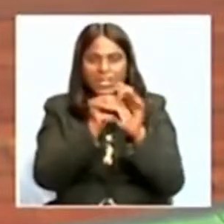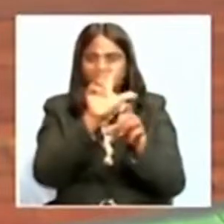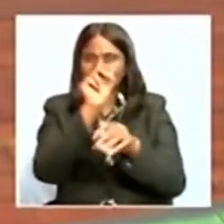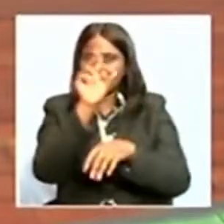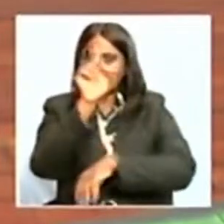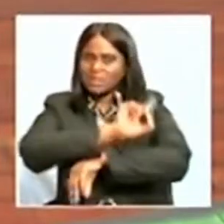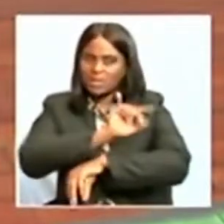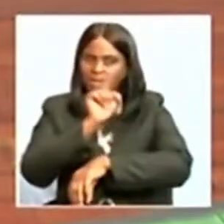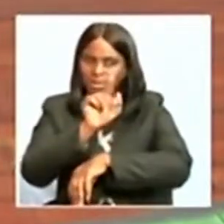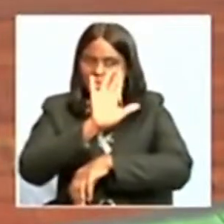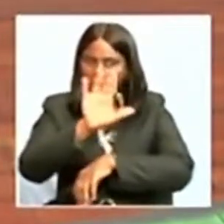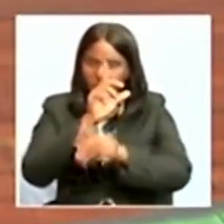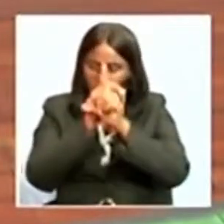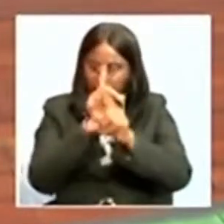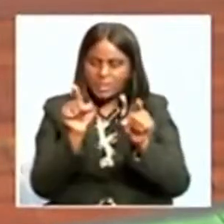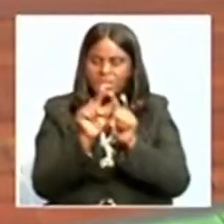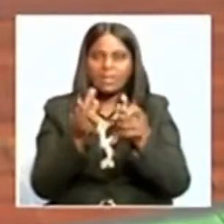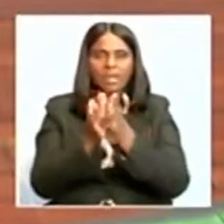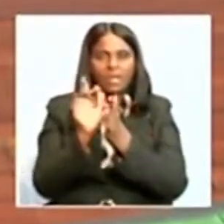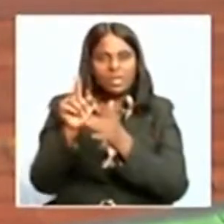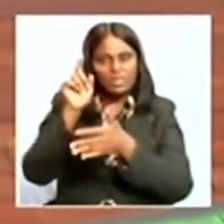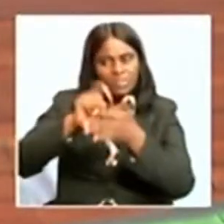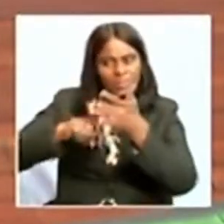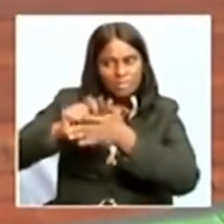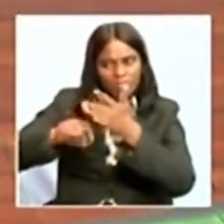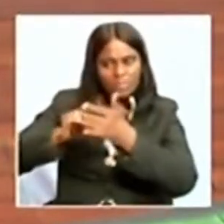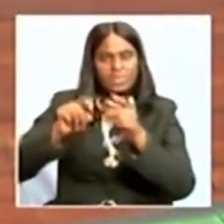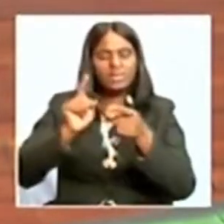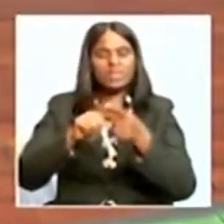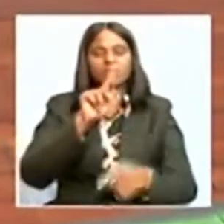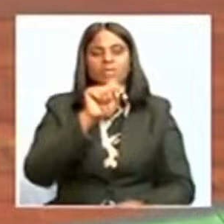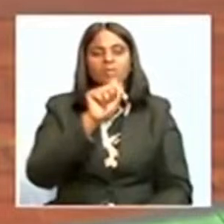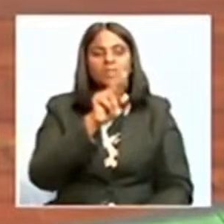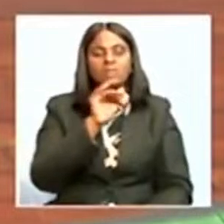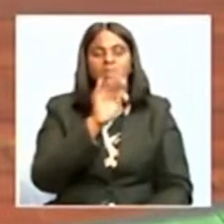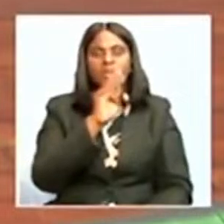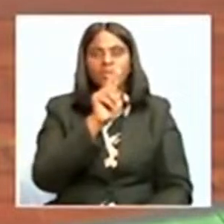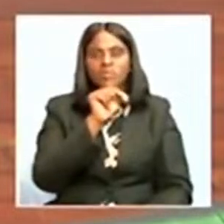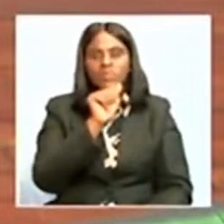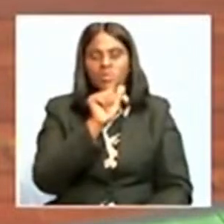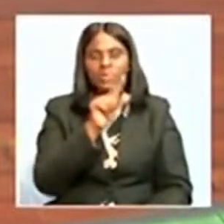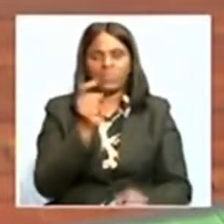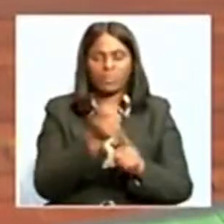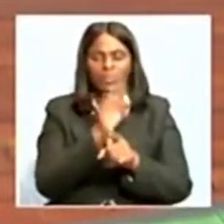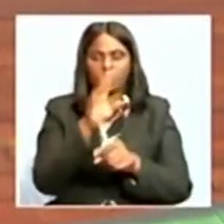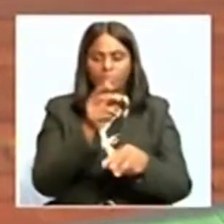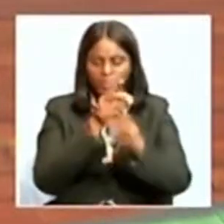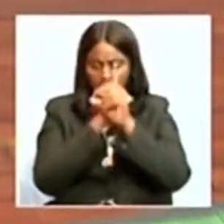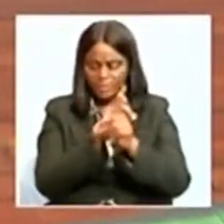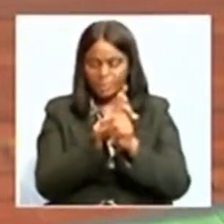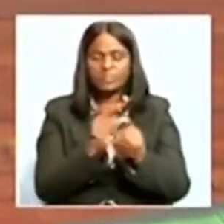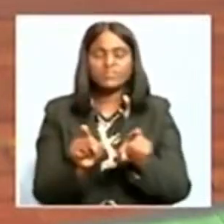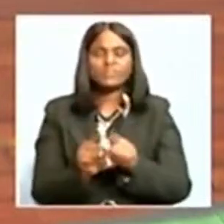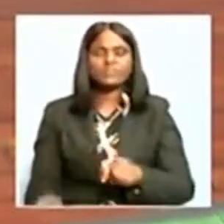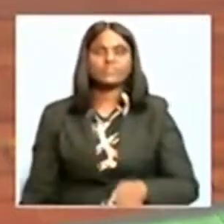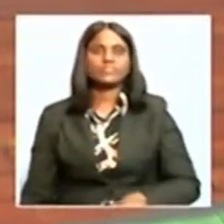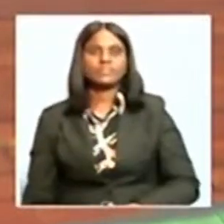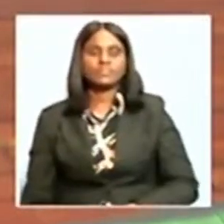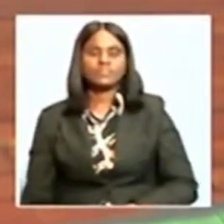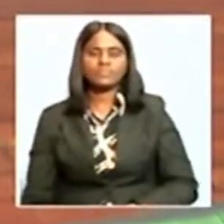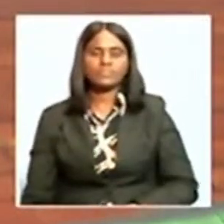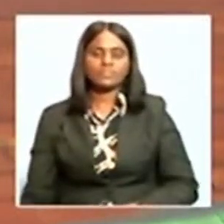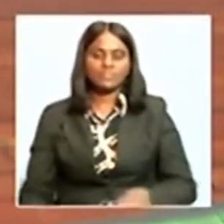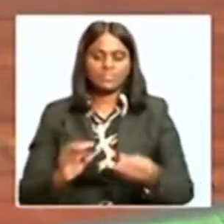days of the decision appeal to the Tax Appeals Tribunal against that decision. Clause 9 amends